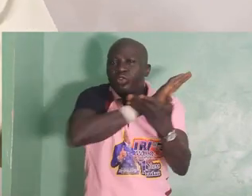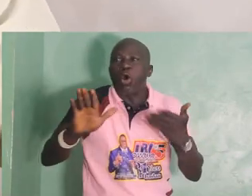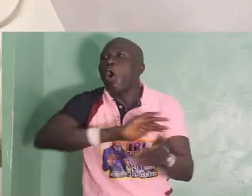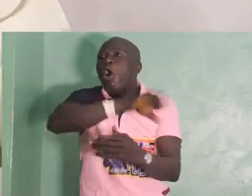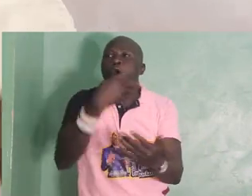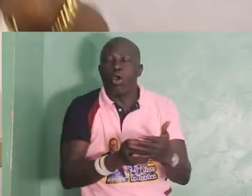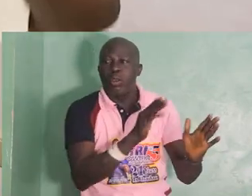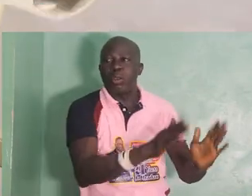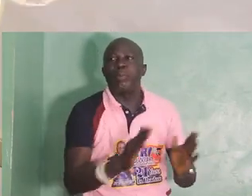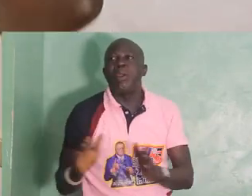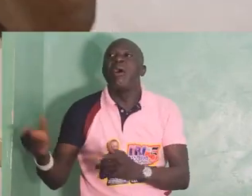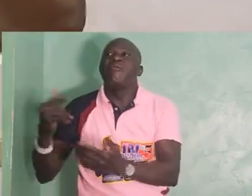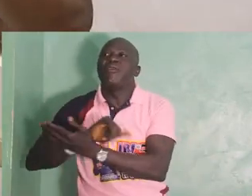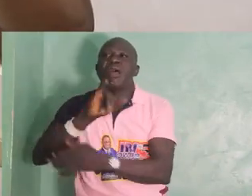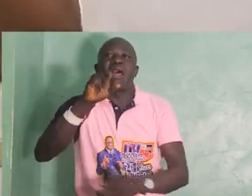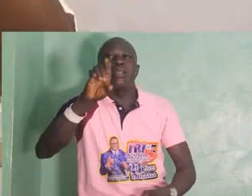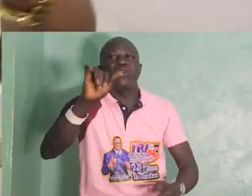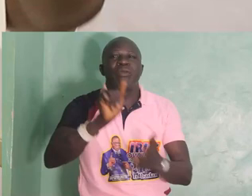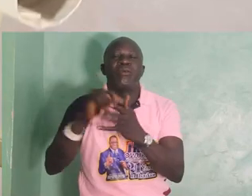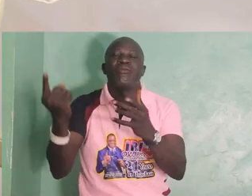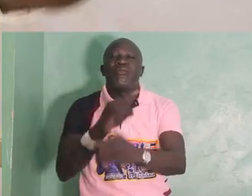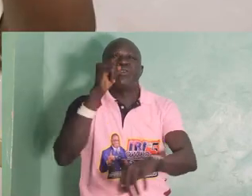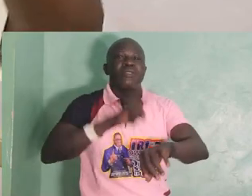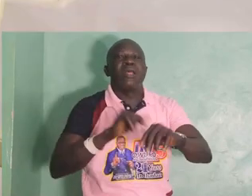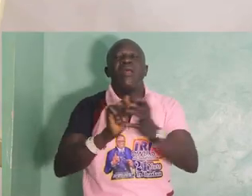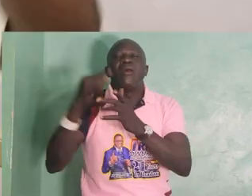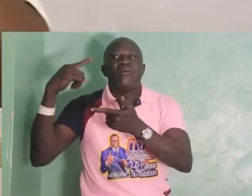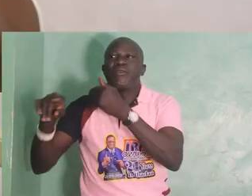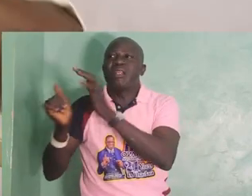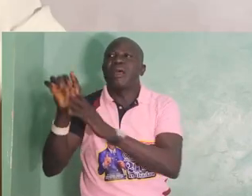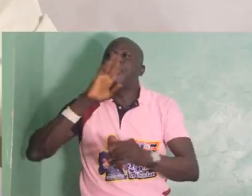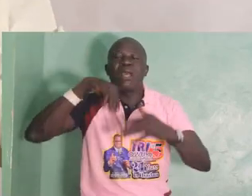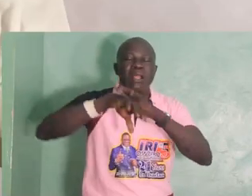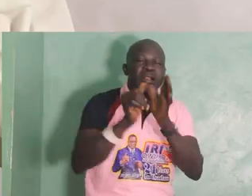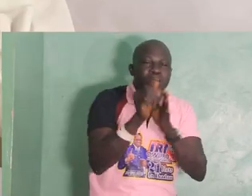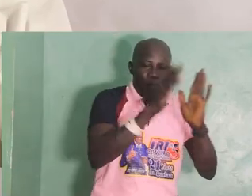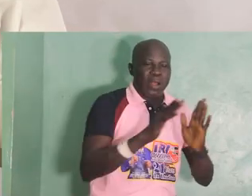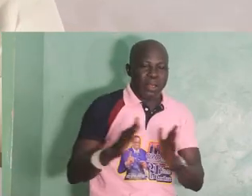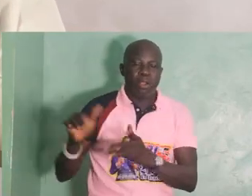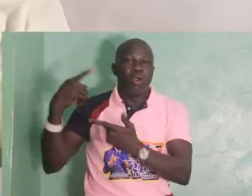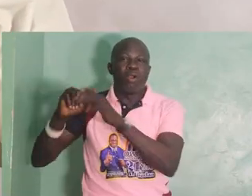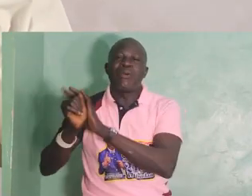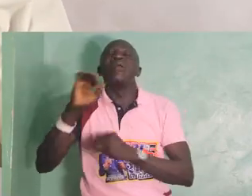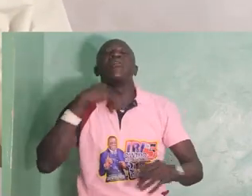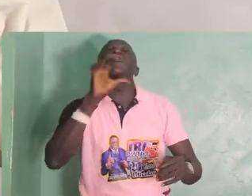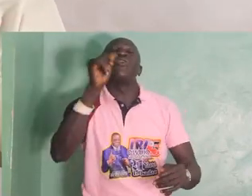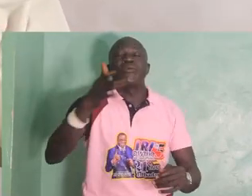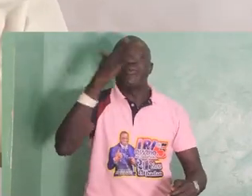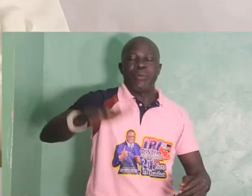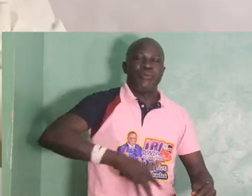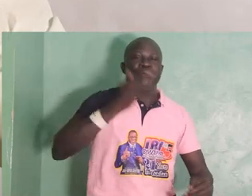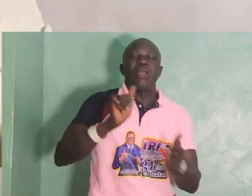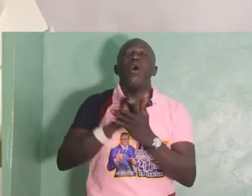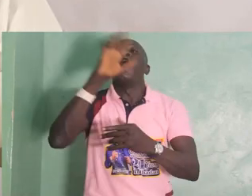of Ahithophel for the very first time that the plans of Ahithophel will not be